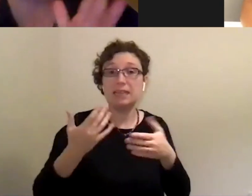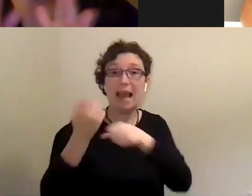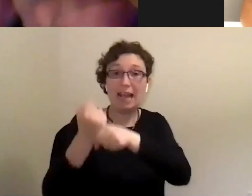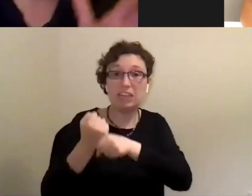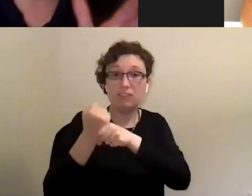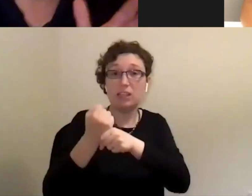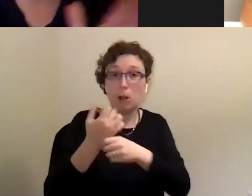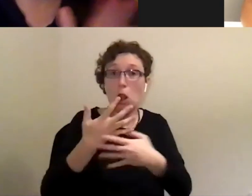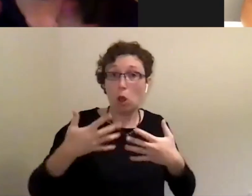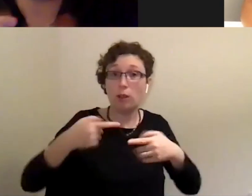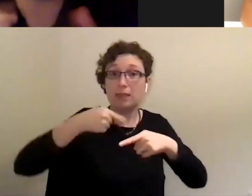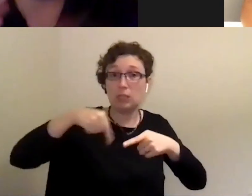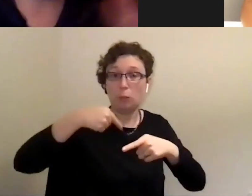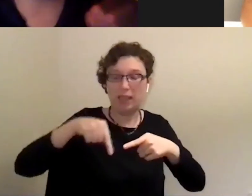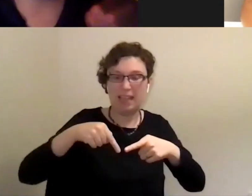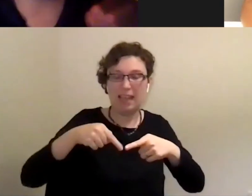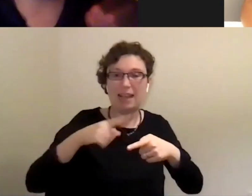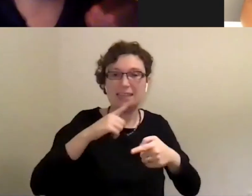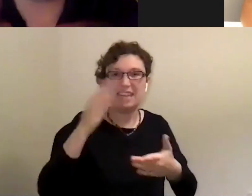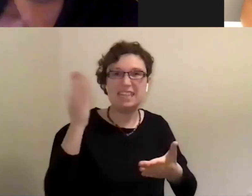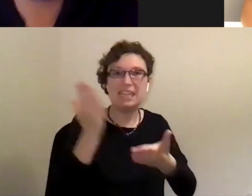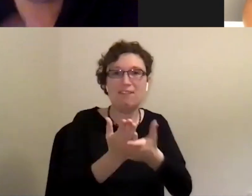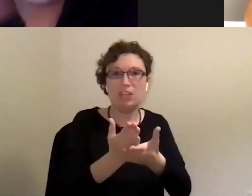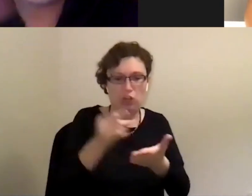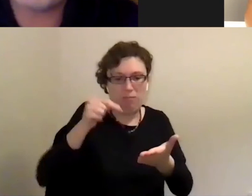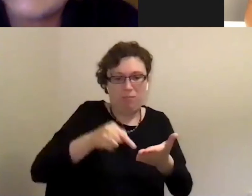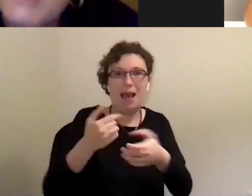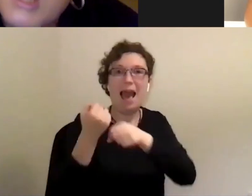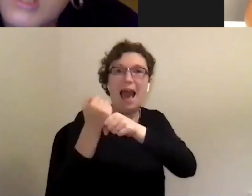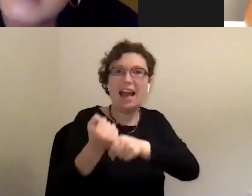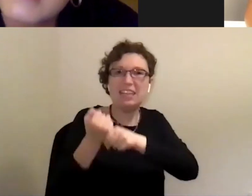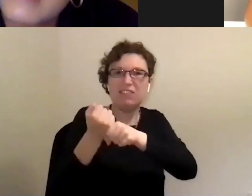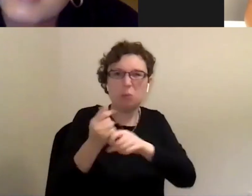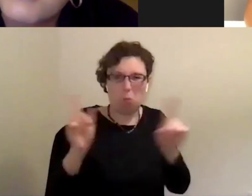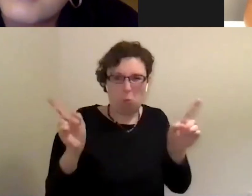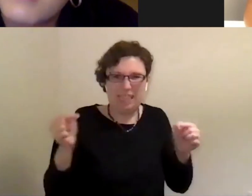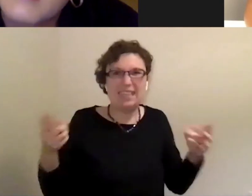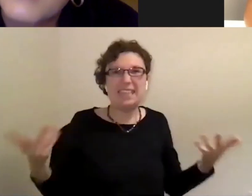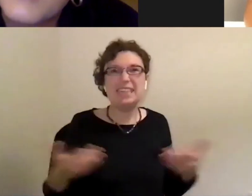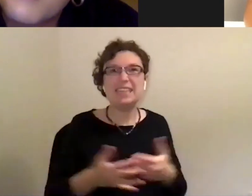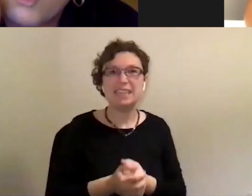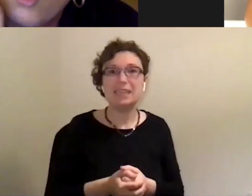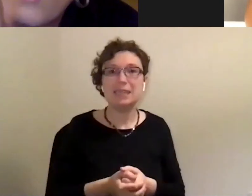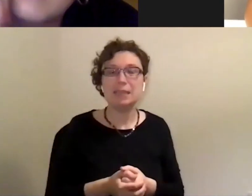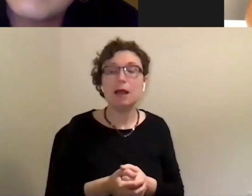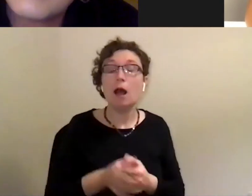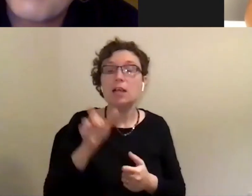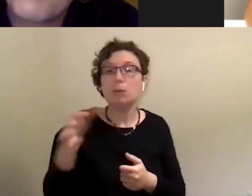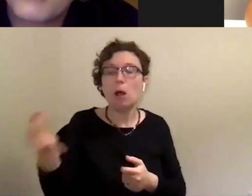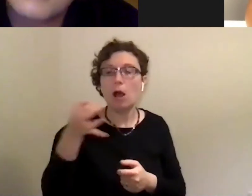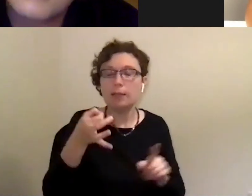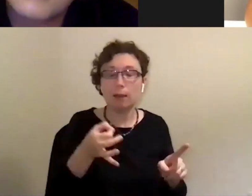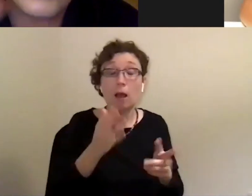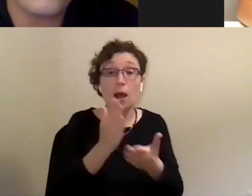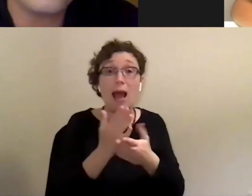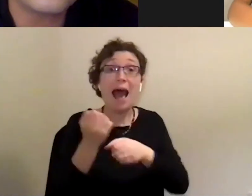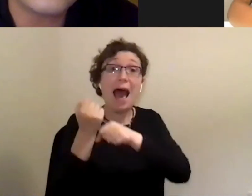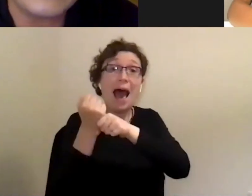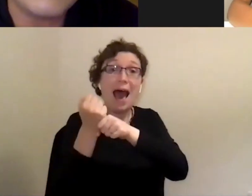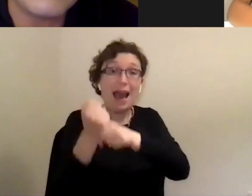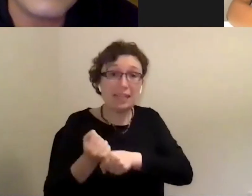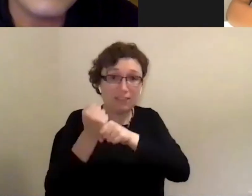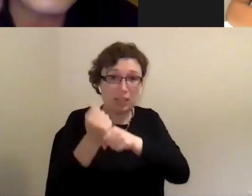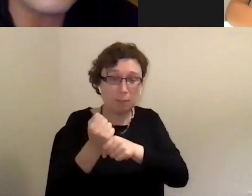definition of activism and what it could look like. And someone asked, does activism always need to be in person on the